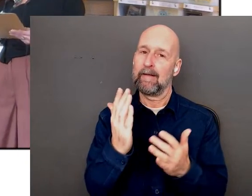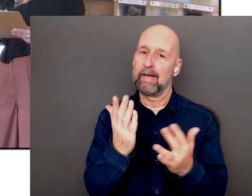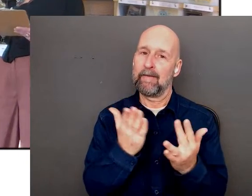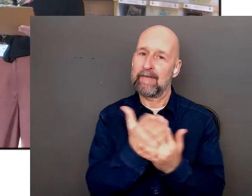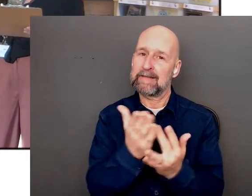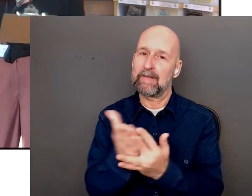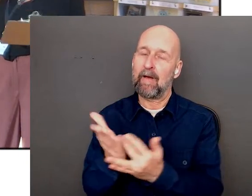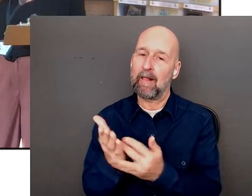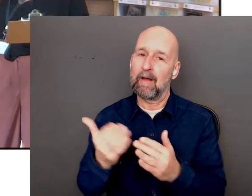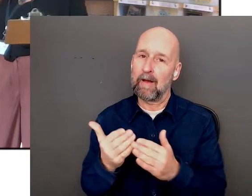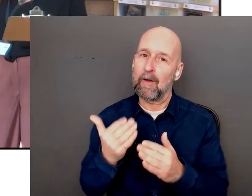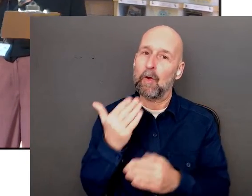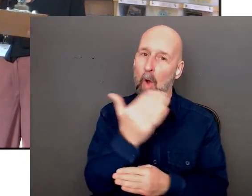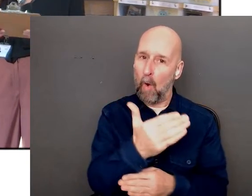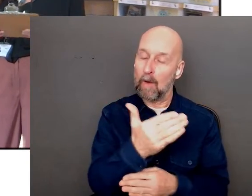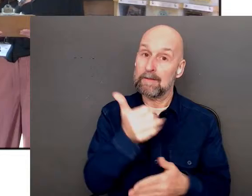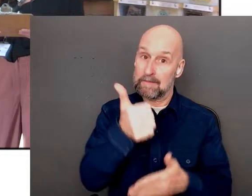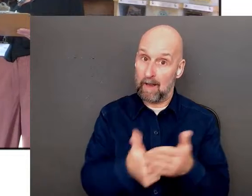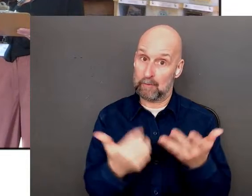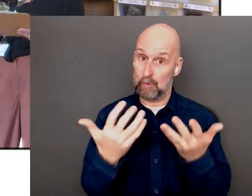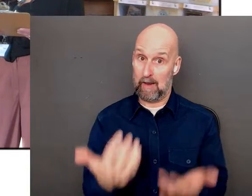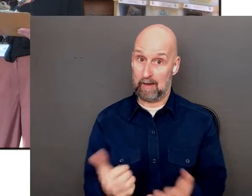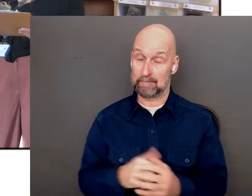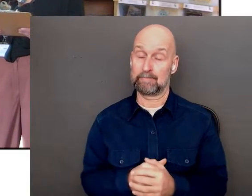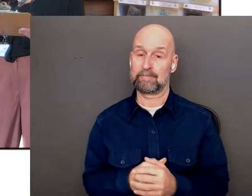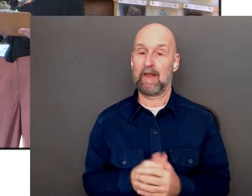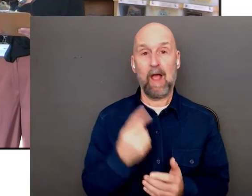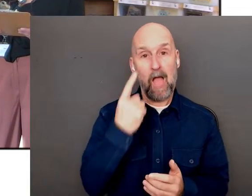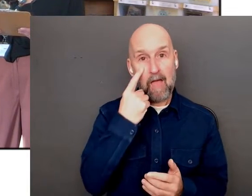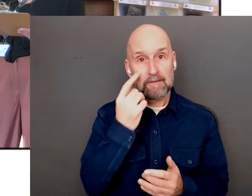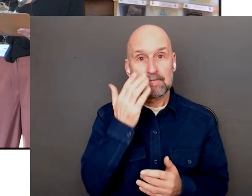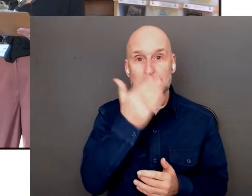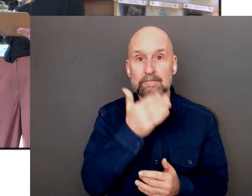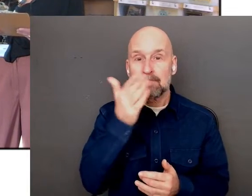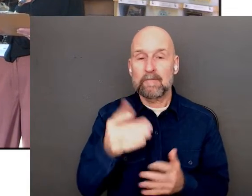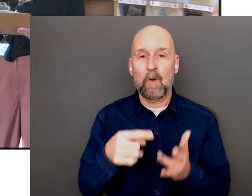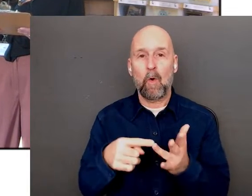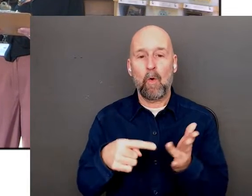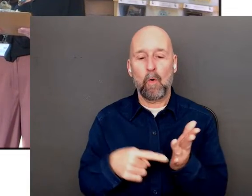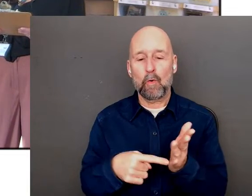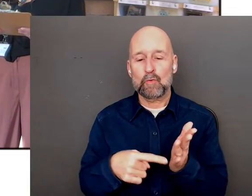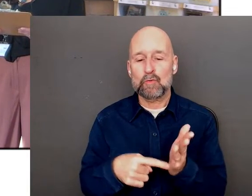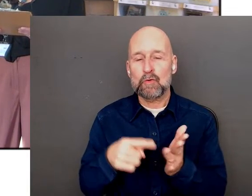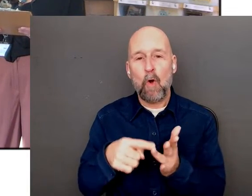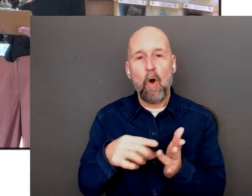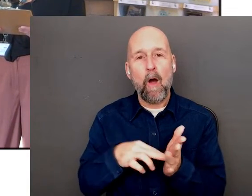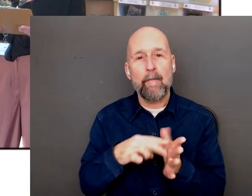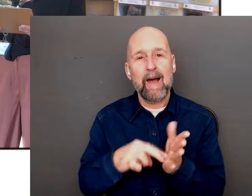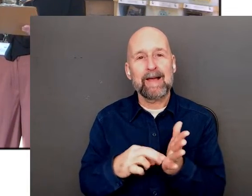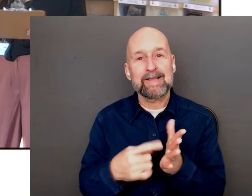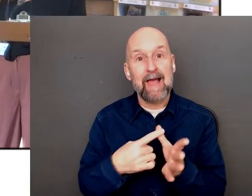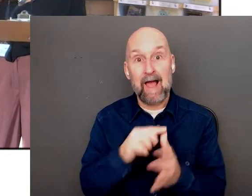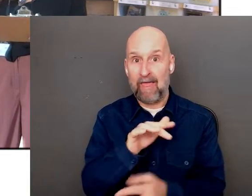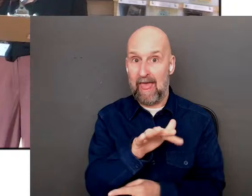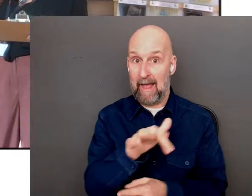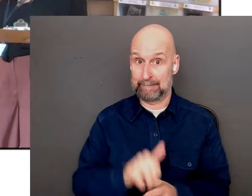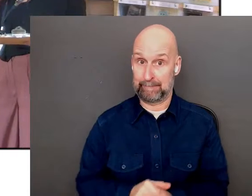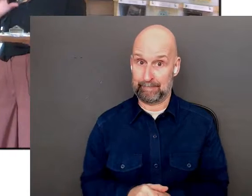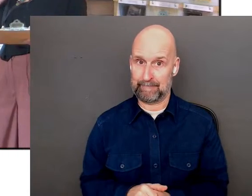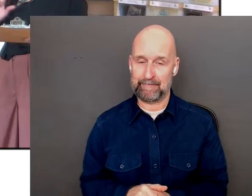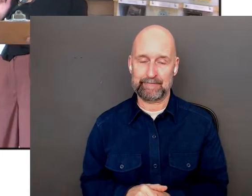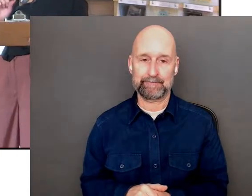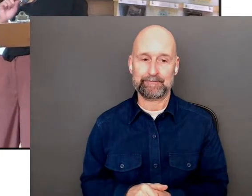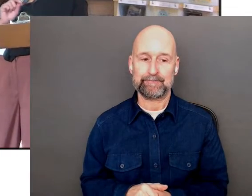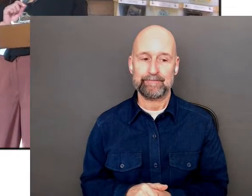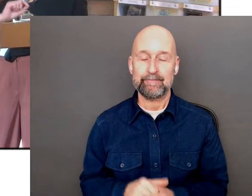Broadmead and experience the Ottomata's work there. And just to let you